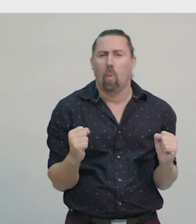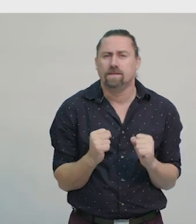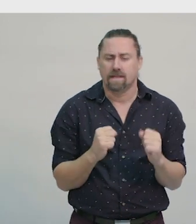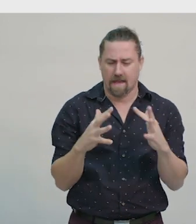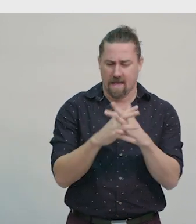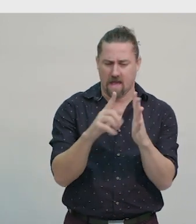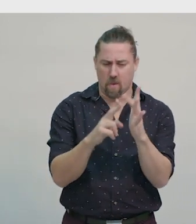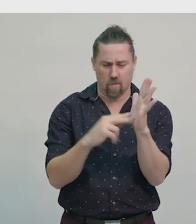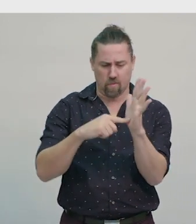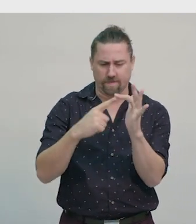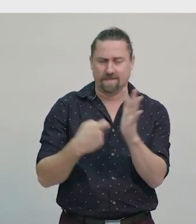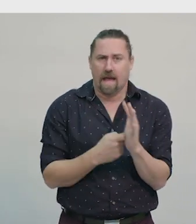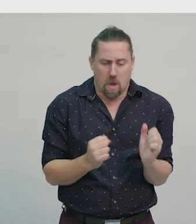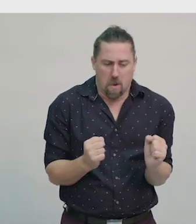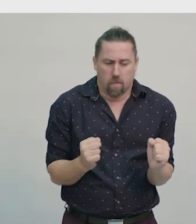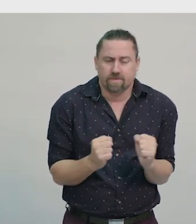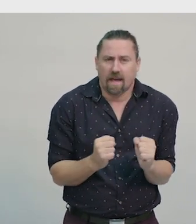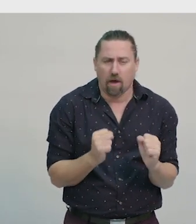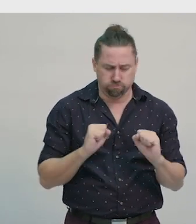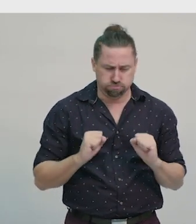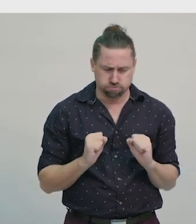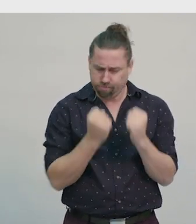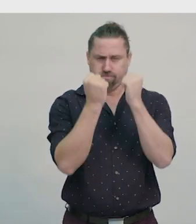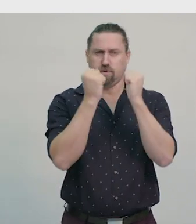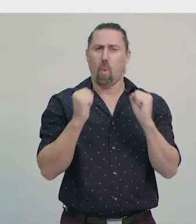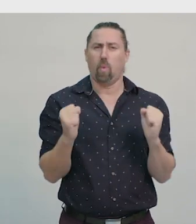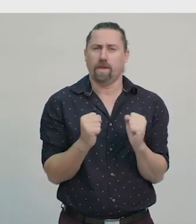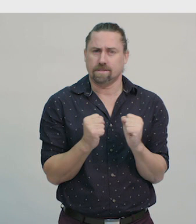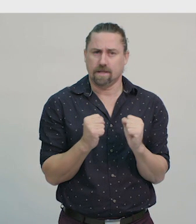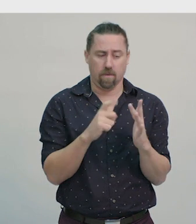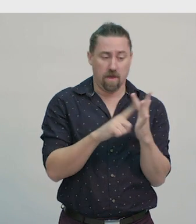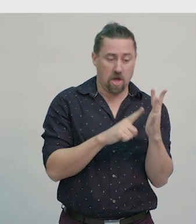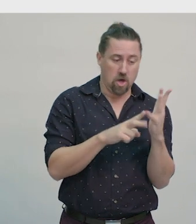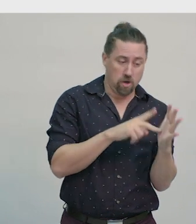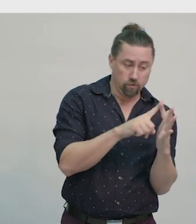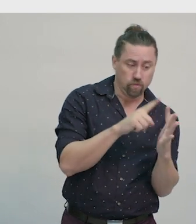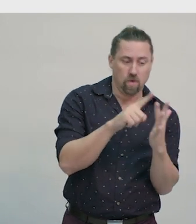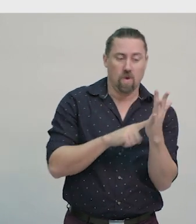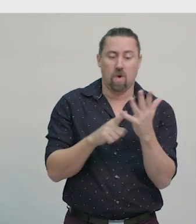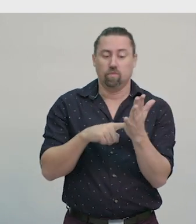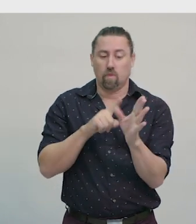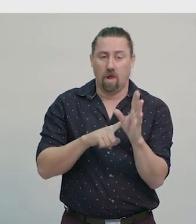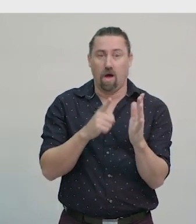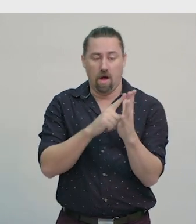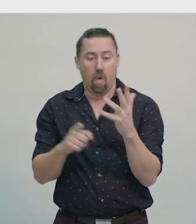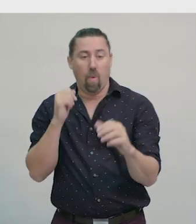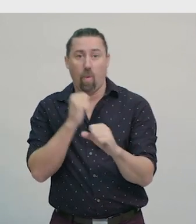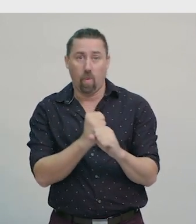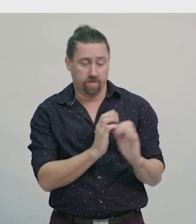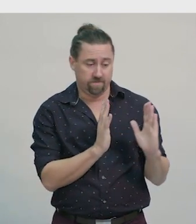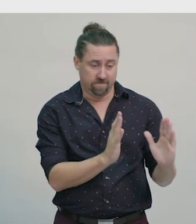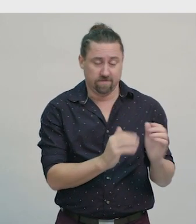Winter. Then it turns cold and winter arrives. The winter months are June, July and August.